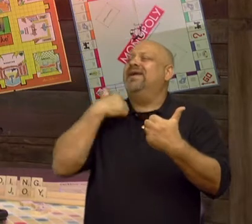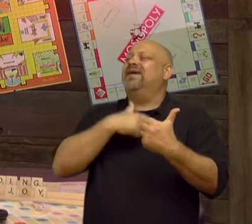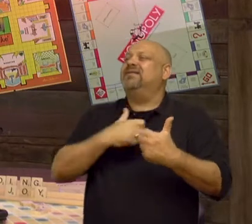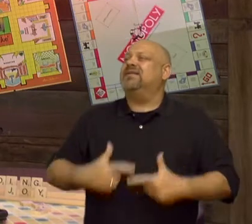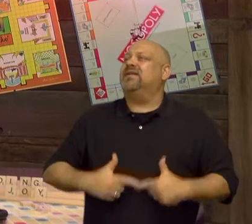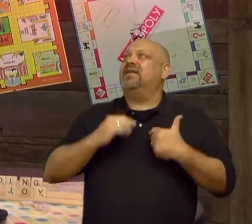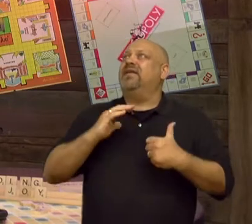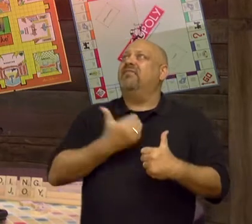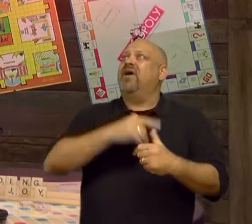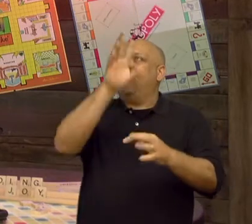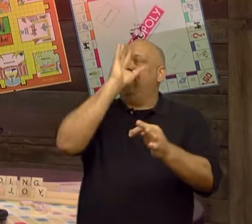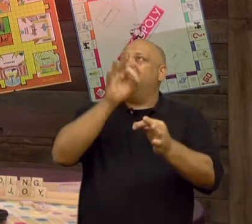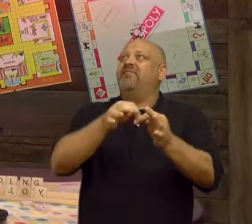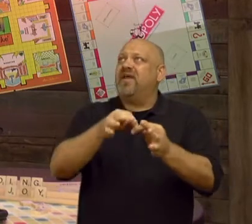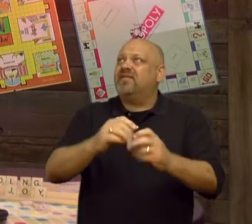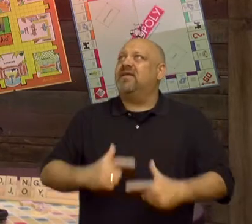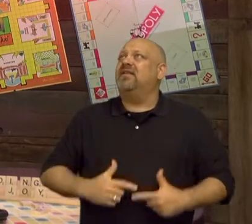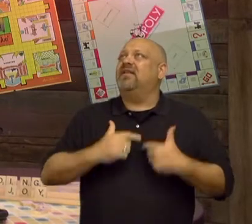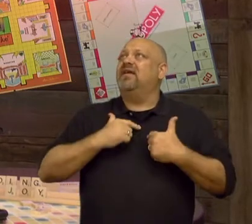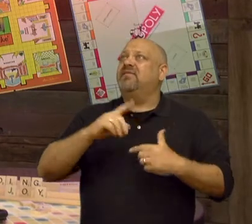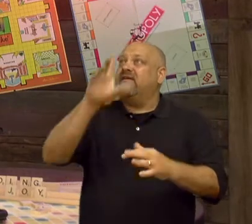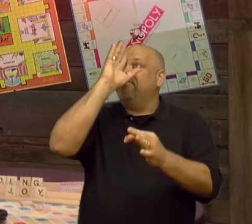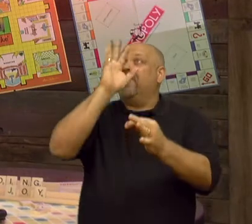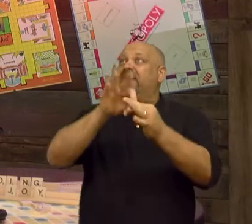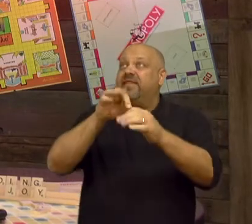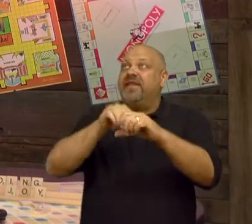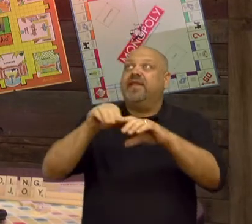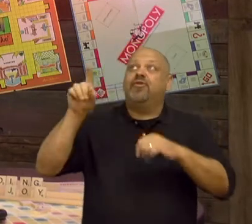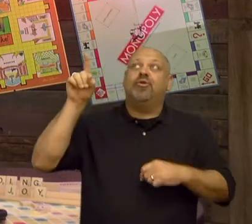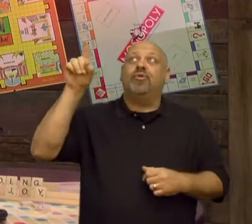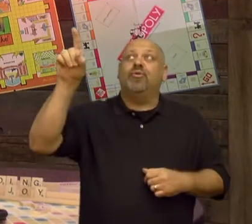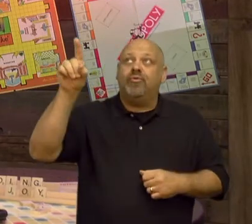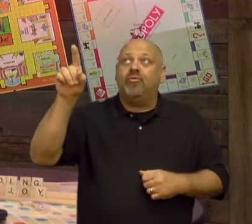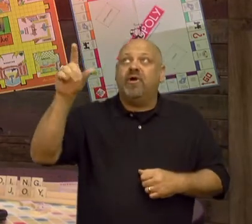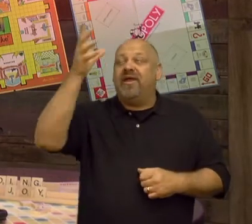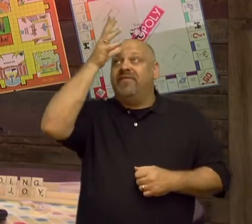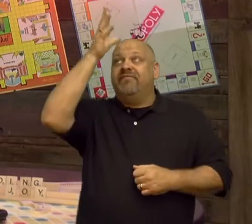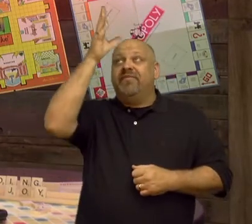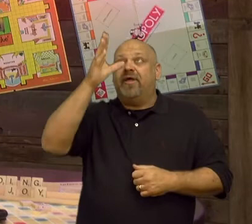importantly, you want us to live out our faith, to live out our